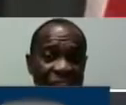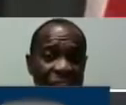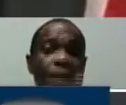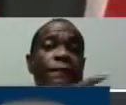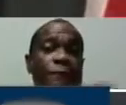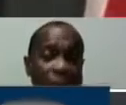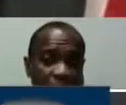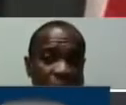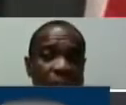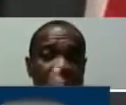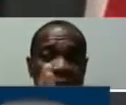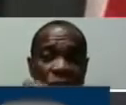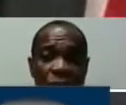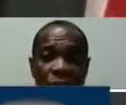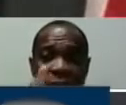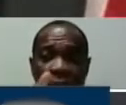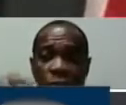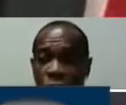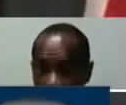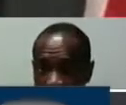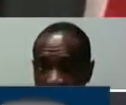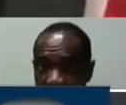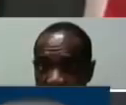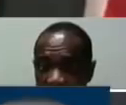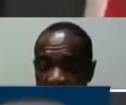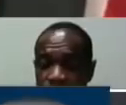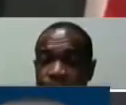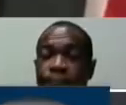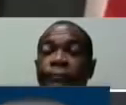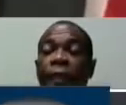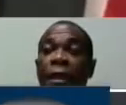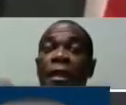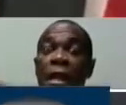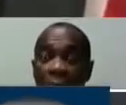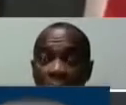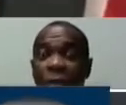no other more efficacious response available.